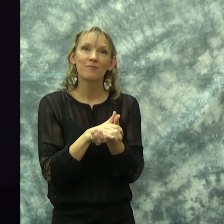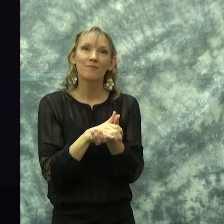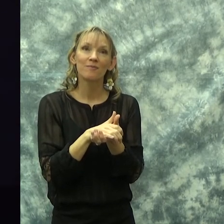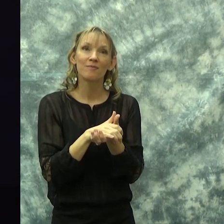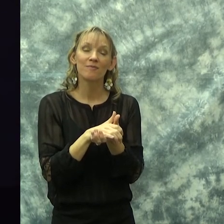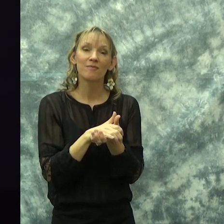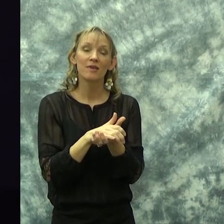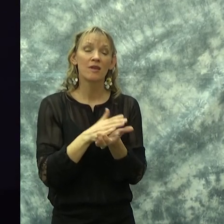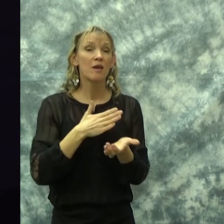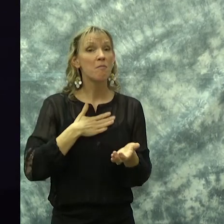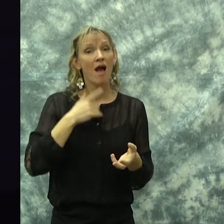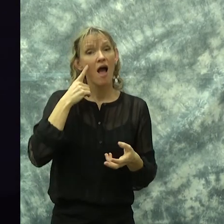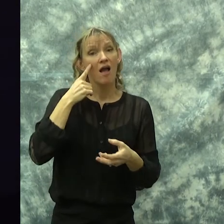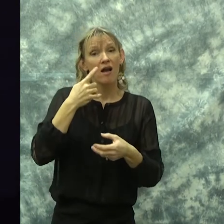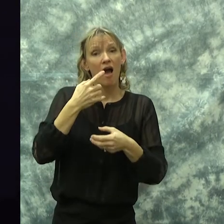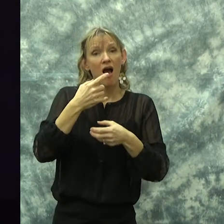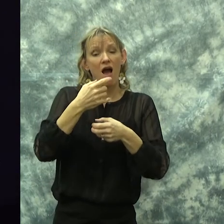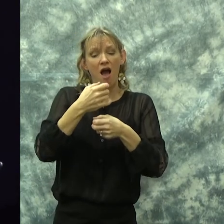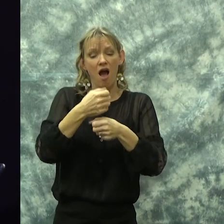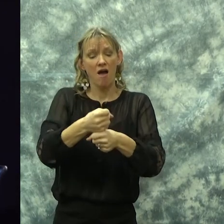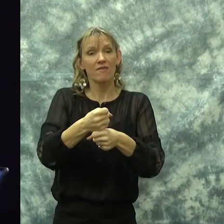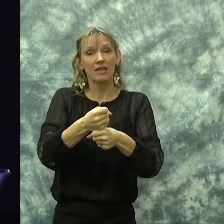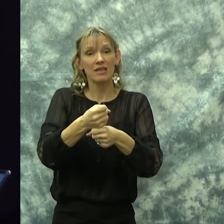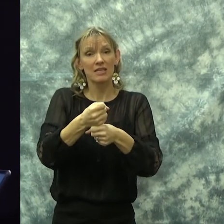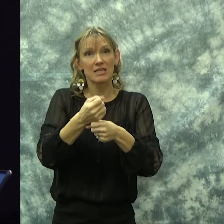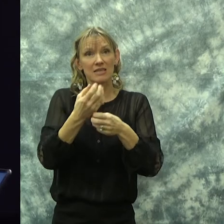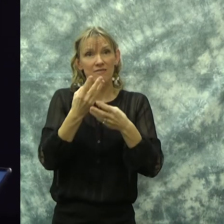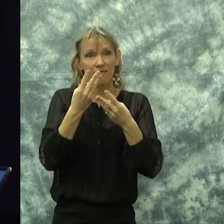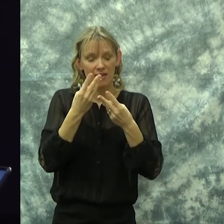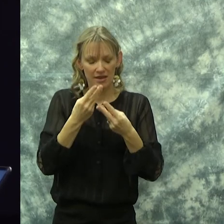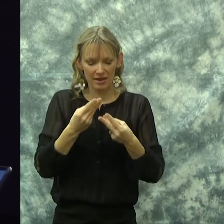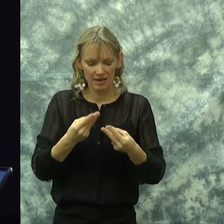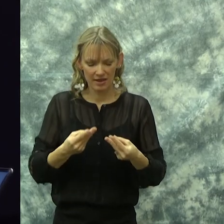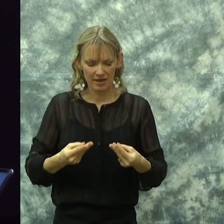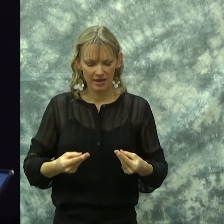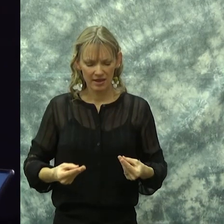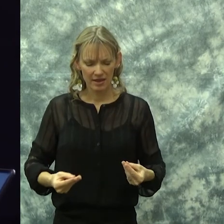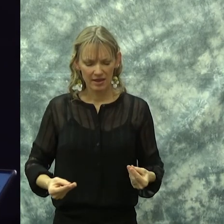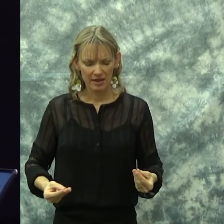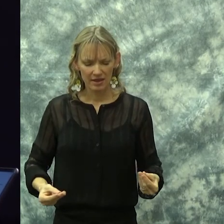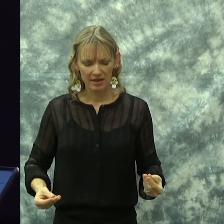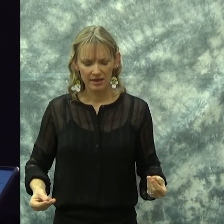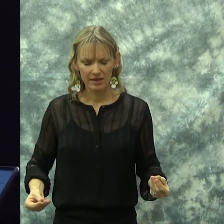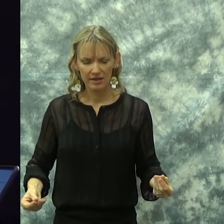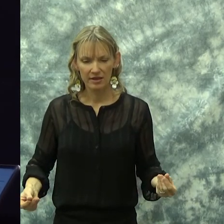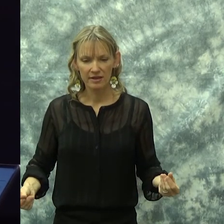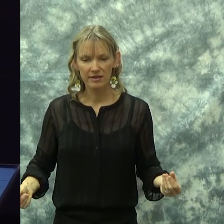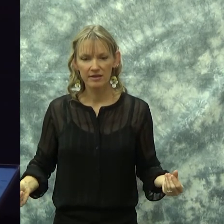And when my confidence fades,